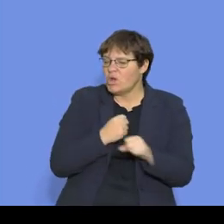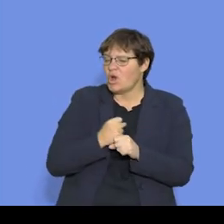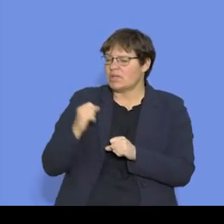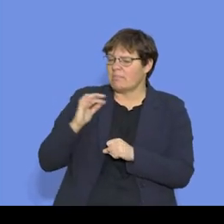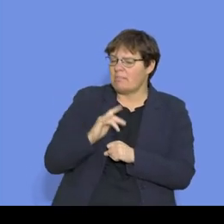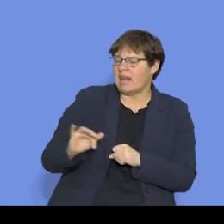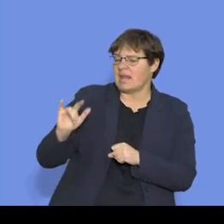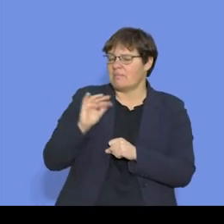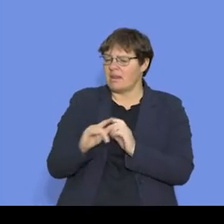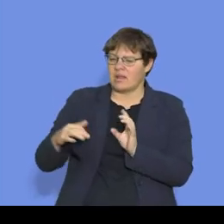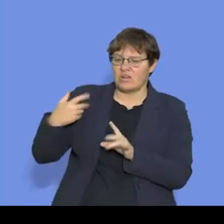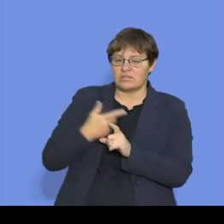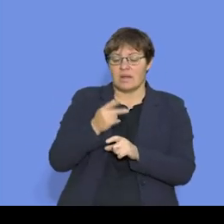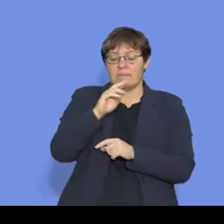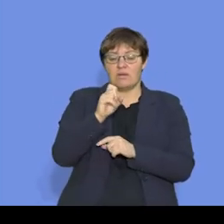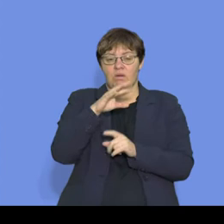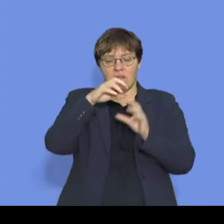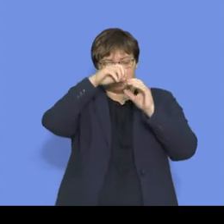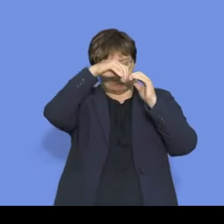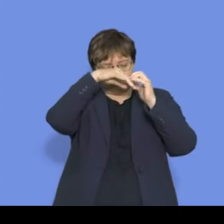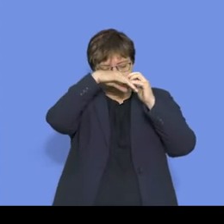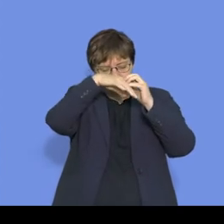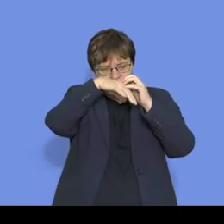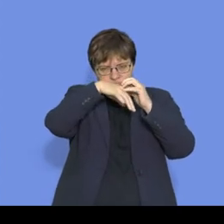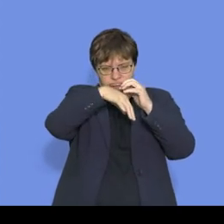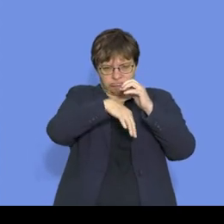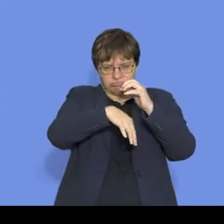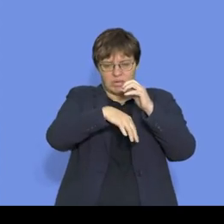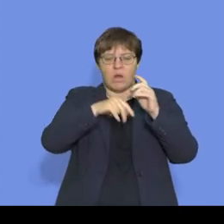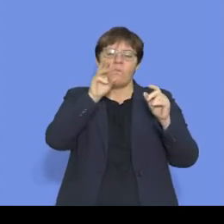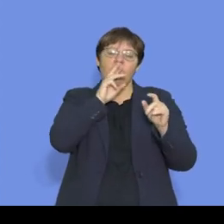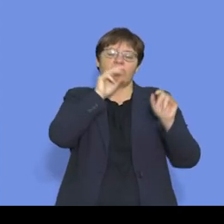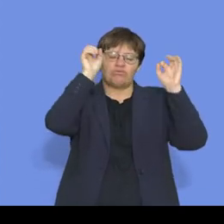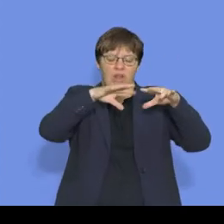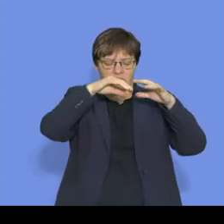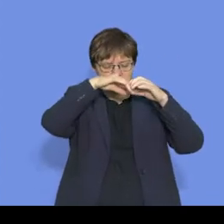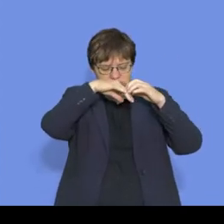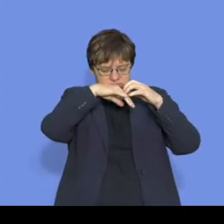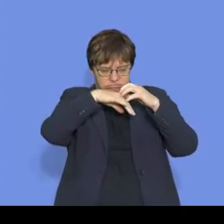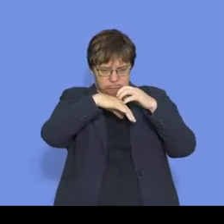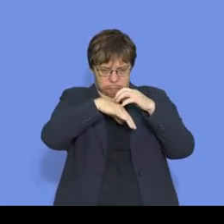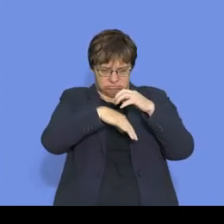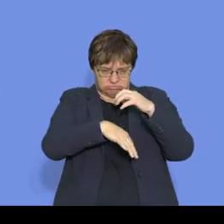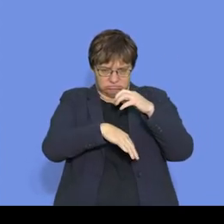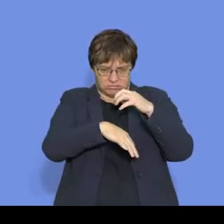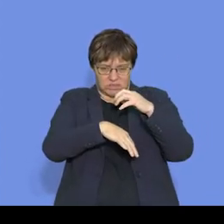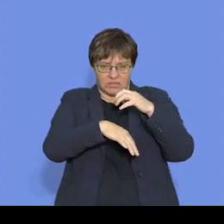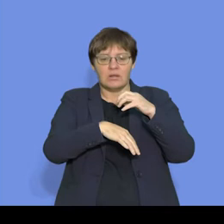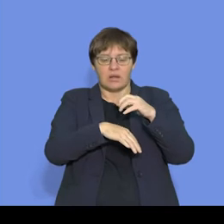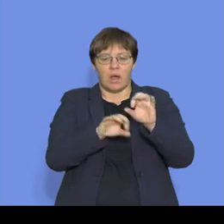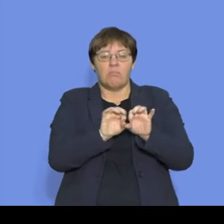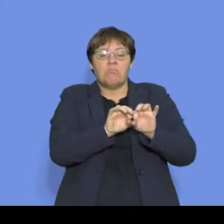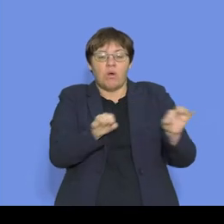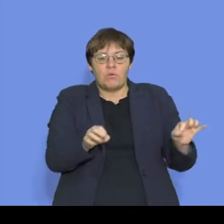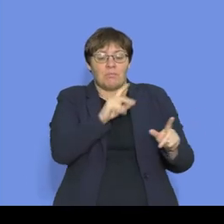years, minerals percolate through the rock in the rainwater and replace the minerals in